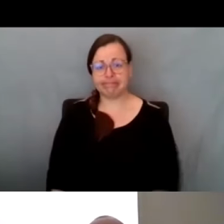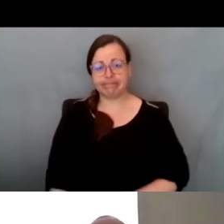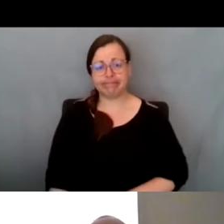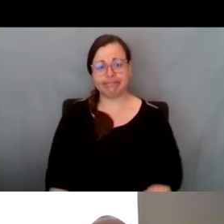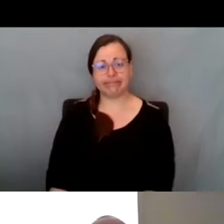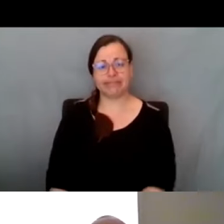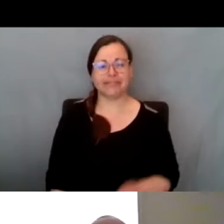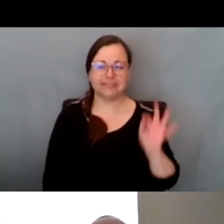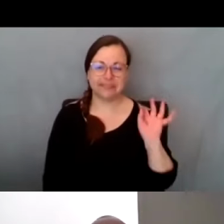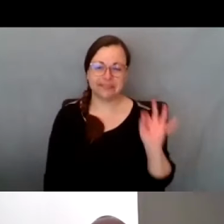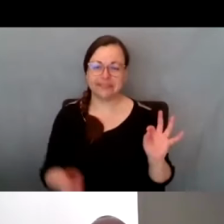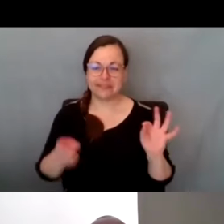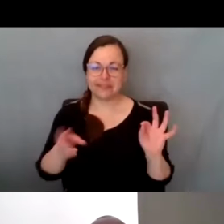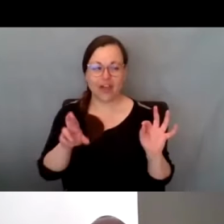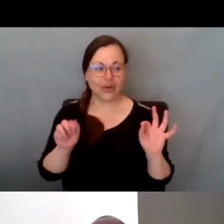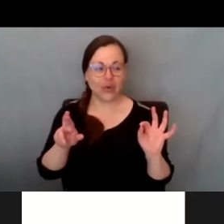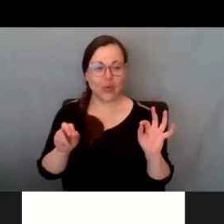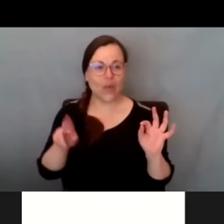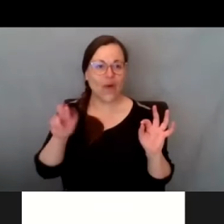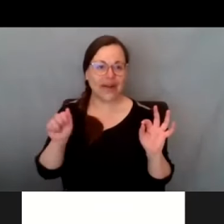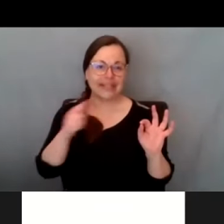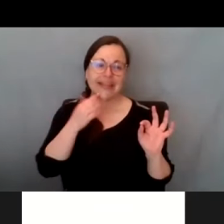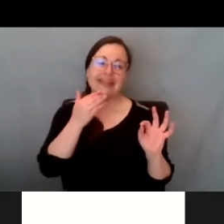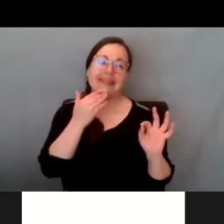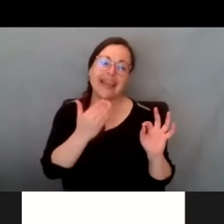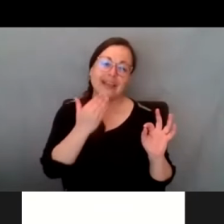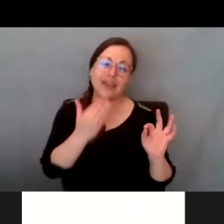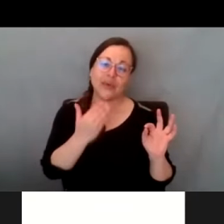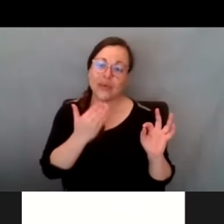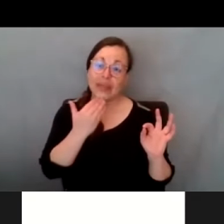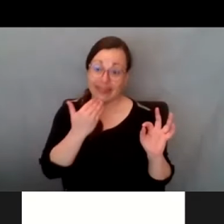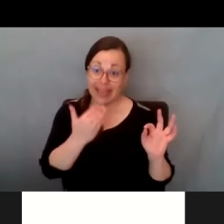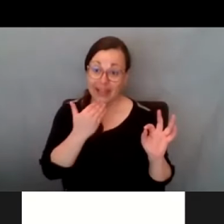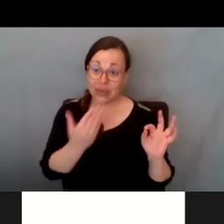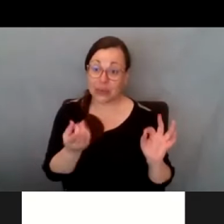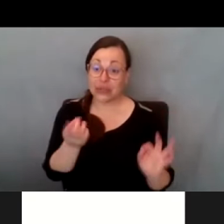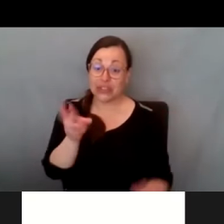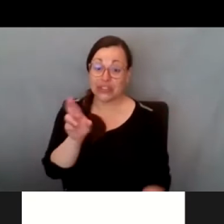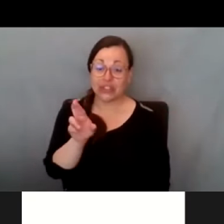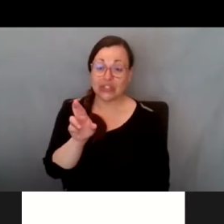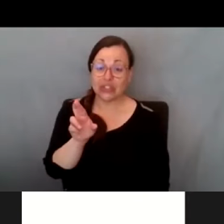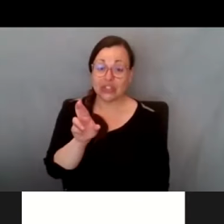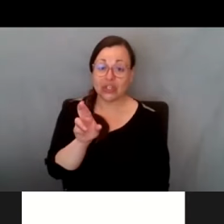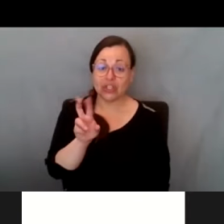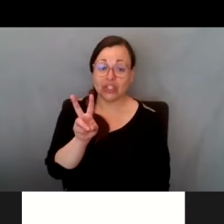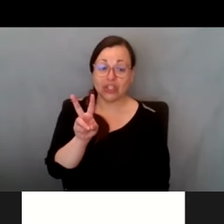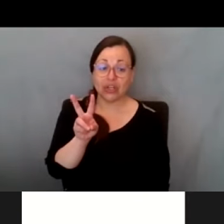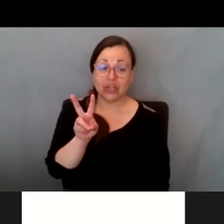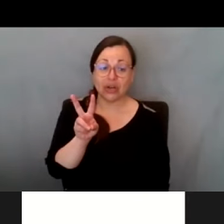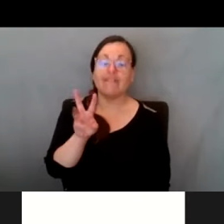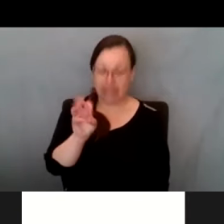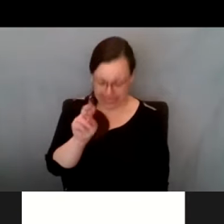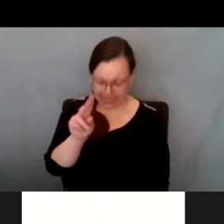Thank you. Please go ahead, Dr. Vendis, with your presentation. Thank you.